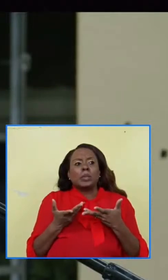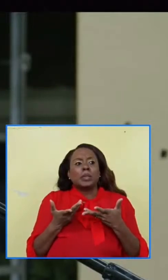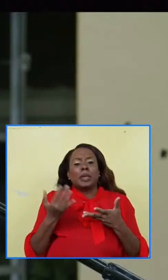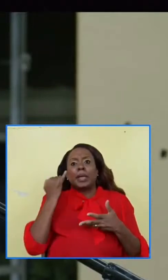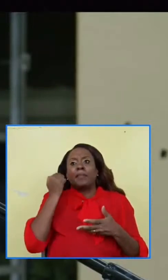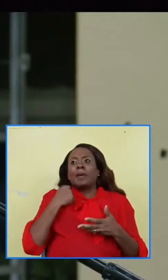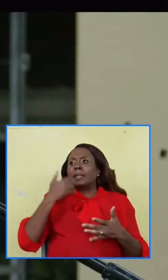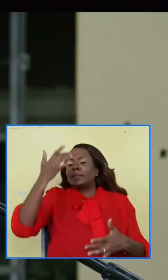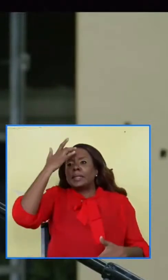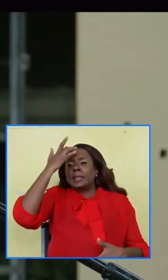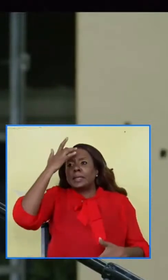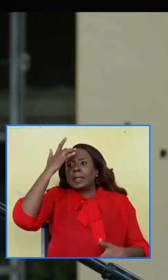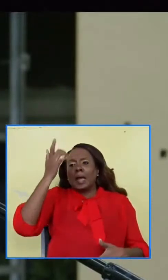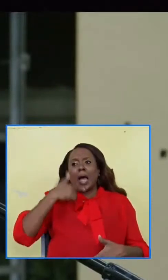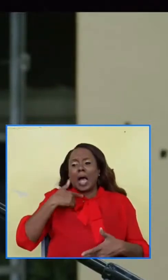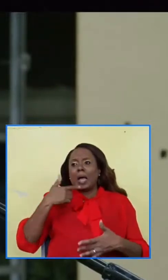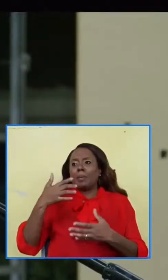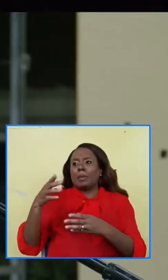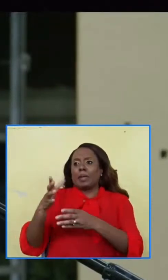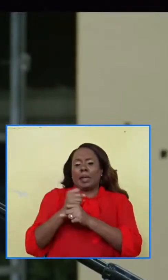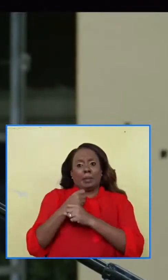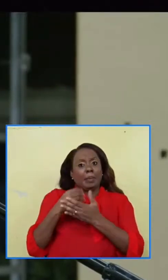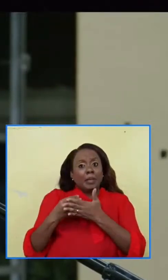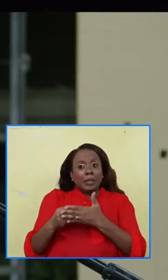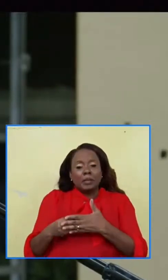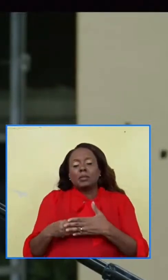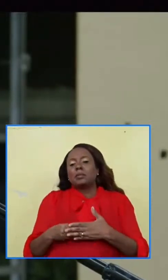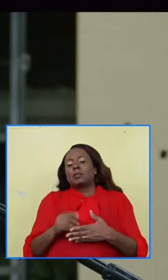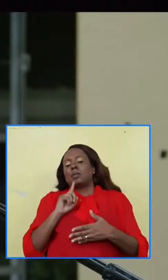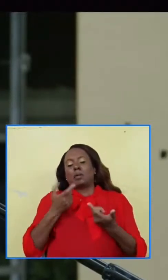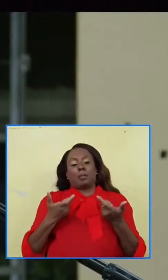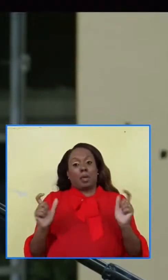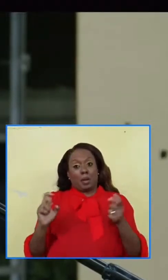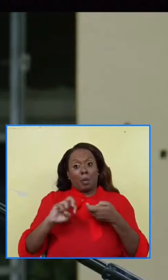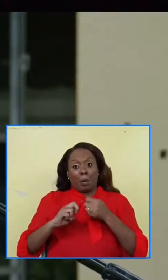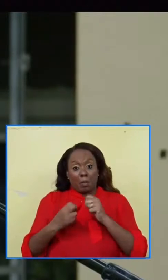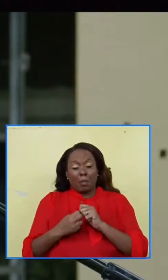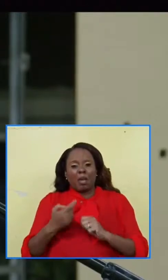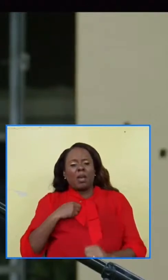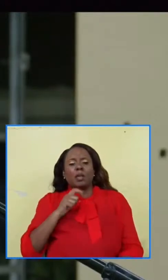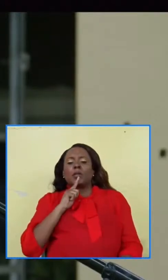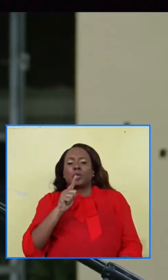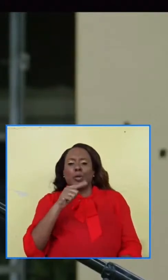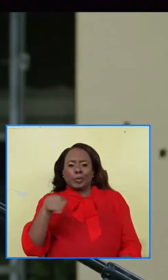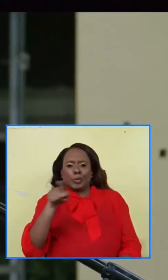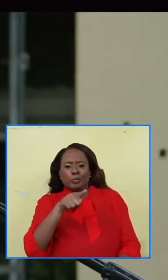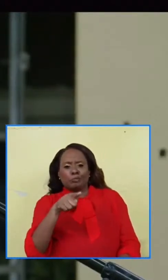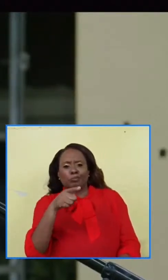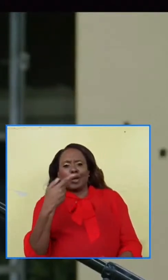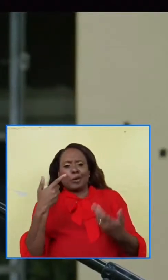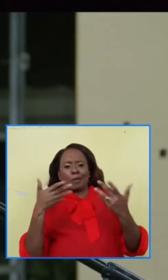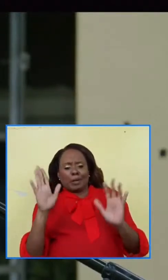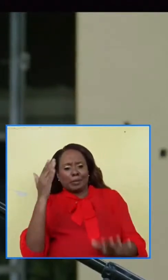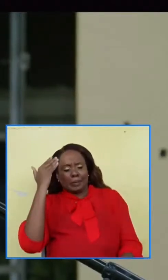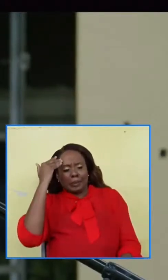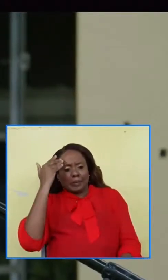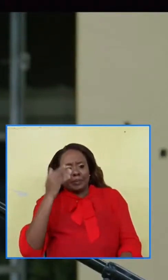that is a big issue, a very big issue. I'm sure everyone can attest to that.